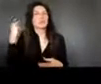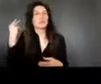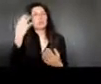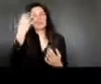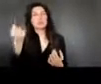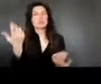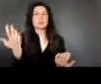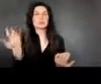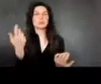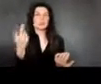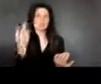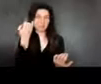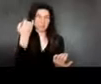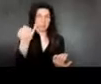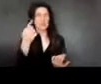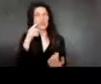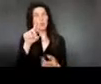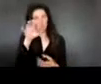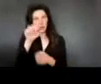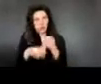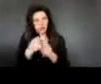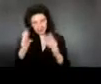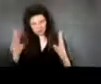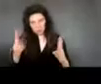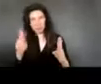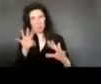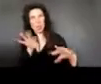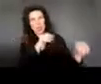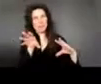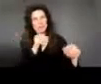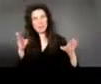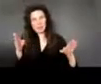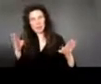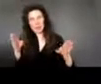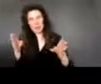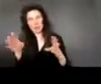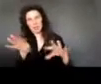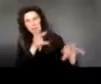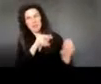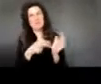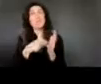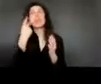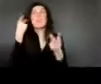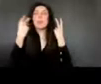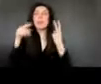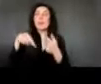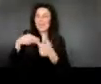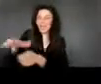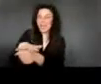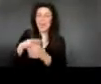years, that's a group of families live in a place, and then they just have to move on. And then in